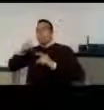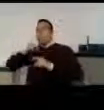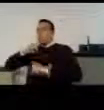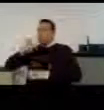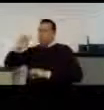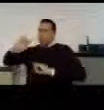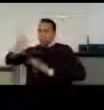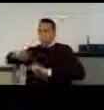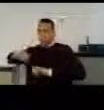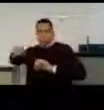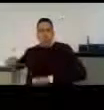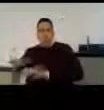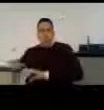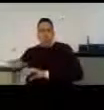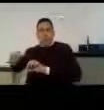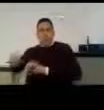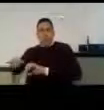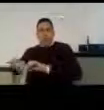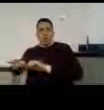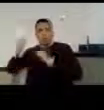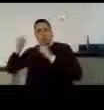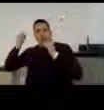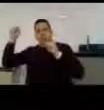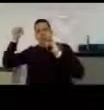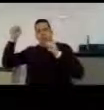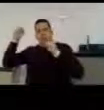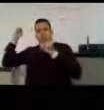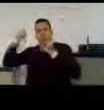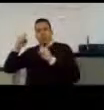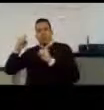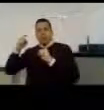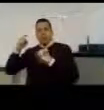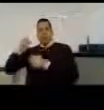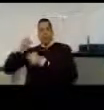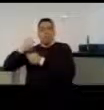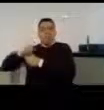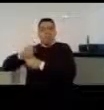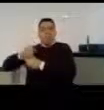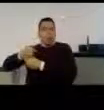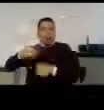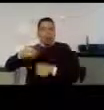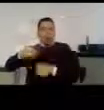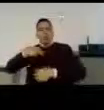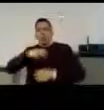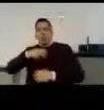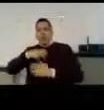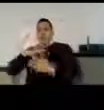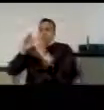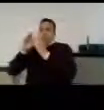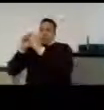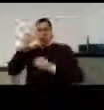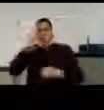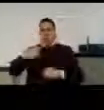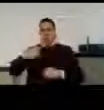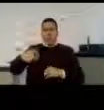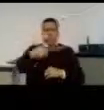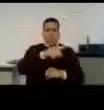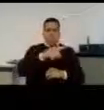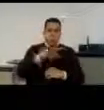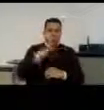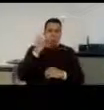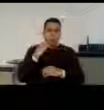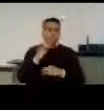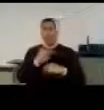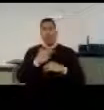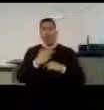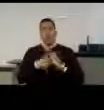of those laws into place so that all of our kids today benefit from them. We are living in a better place. It doesn't make life easy. It doesn't make